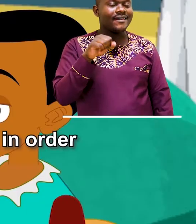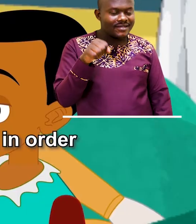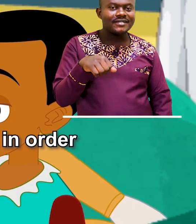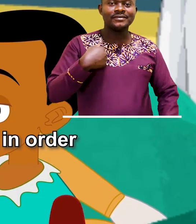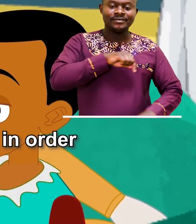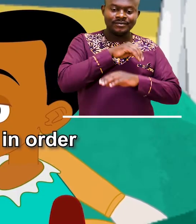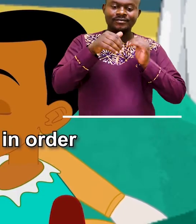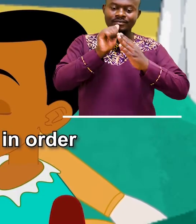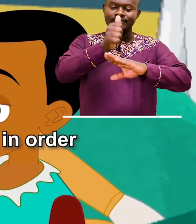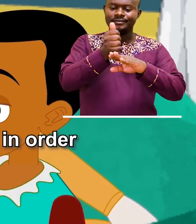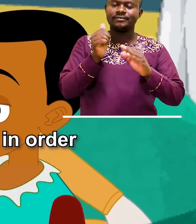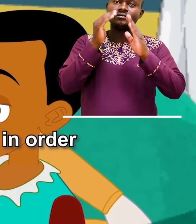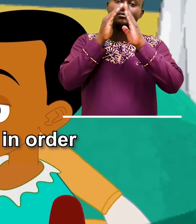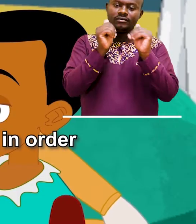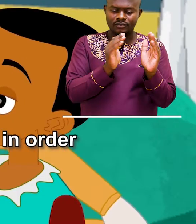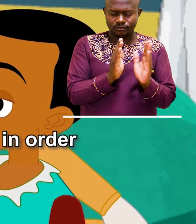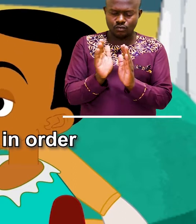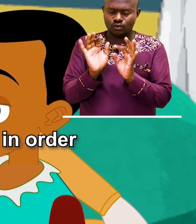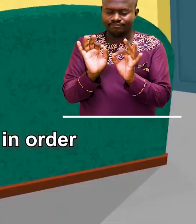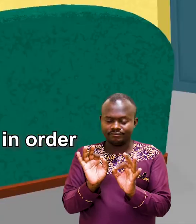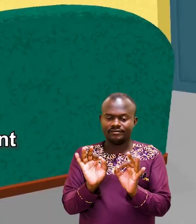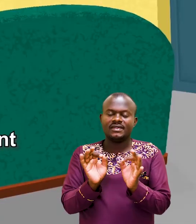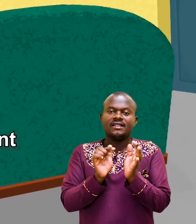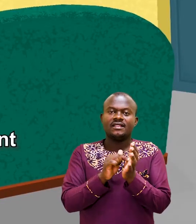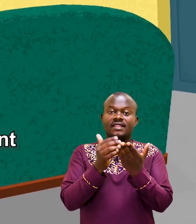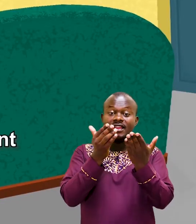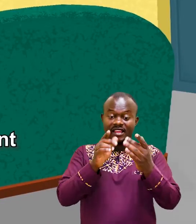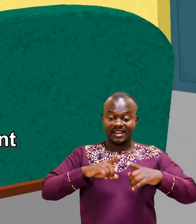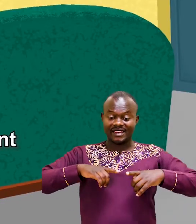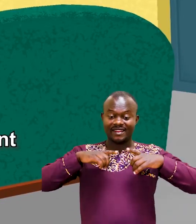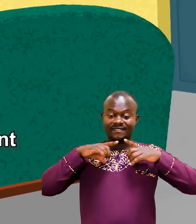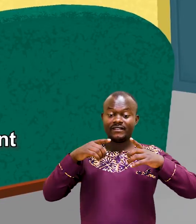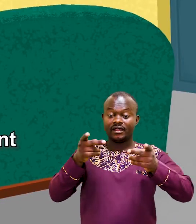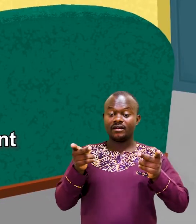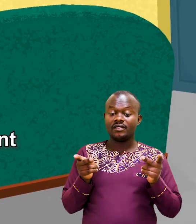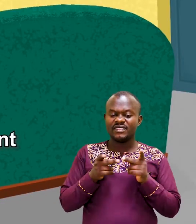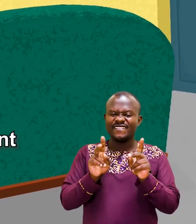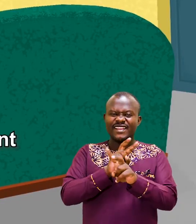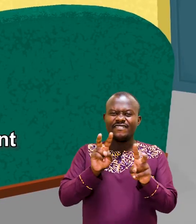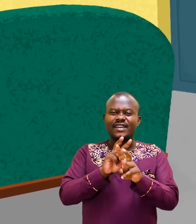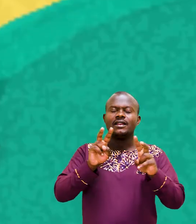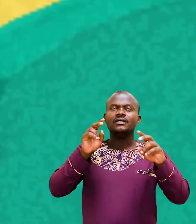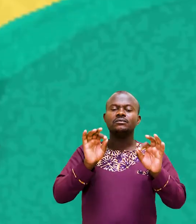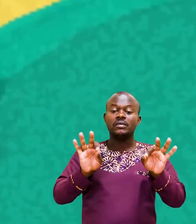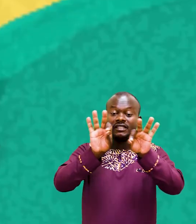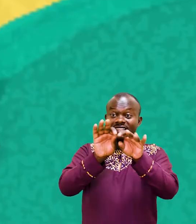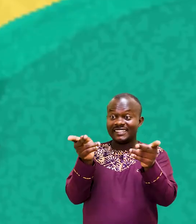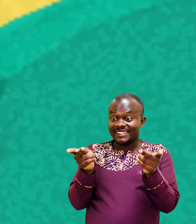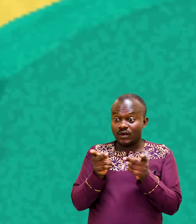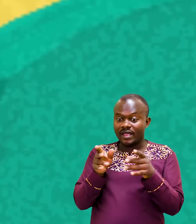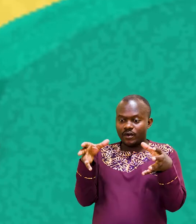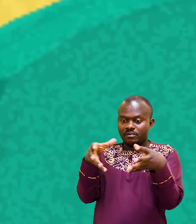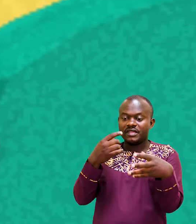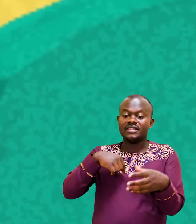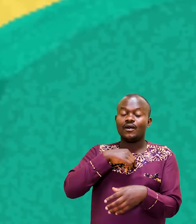Now, let us put this house back in order. The living room is very important. It is where